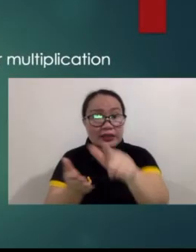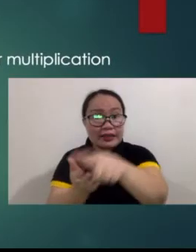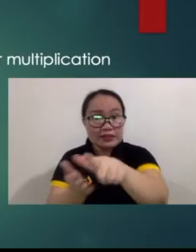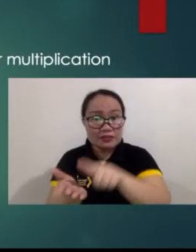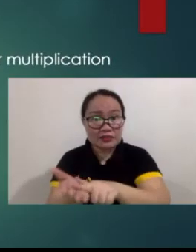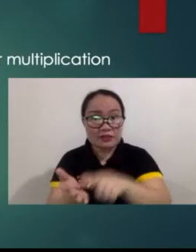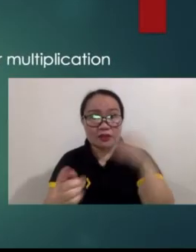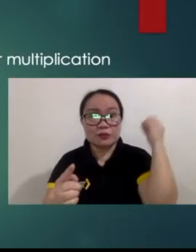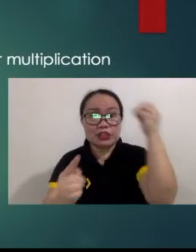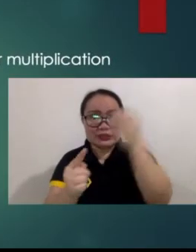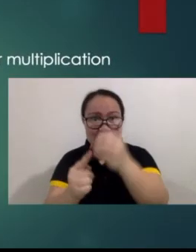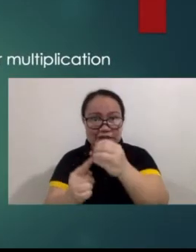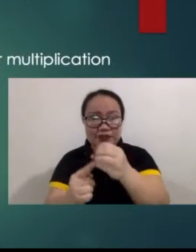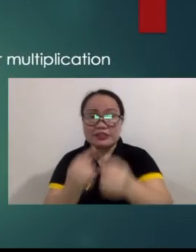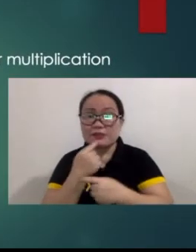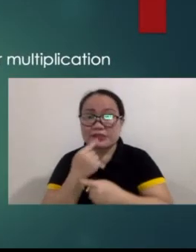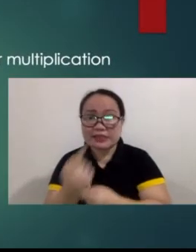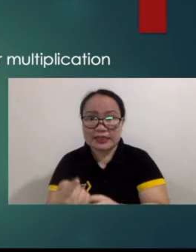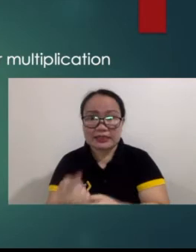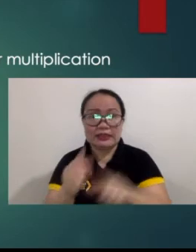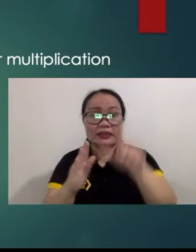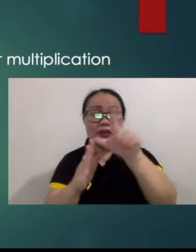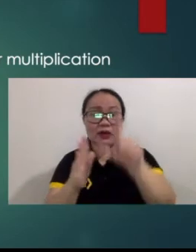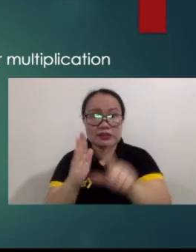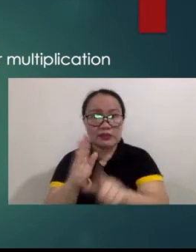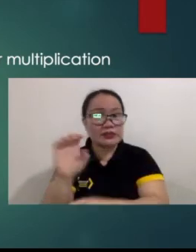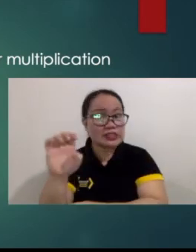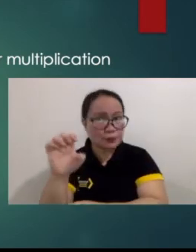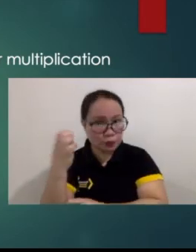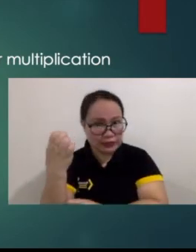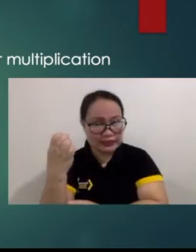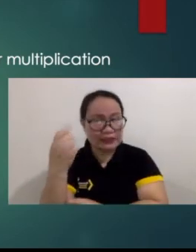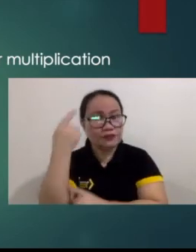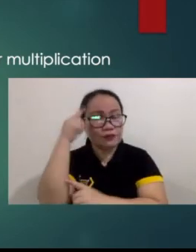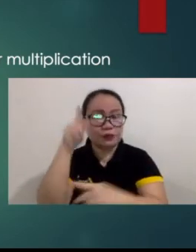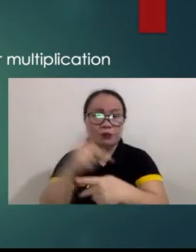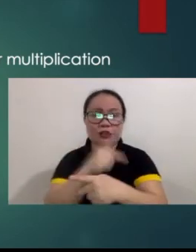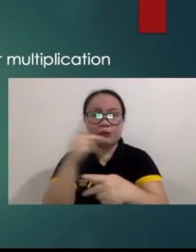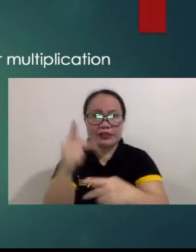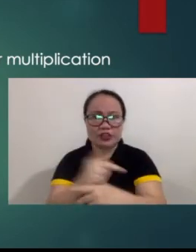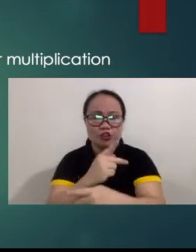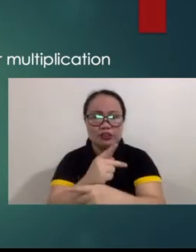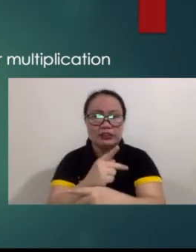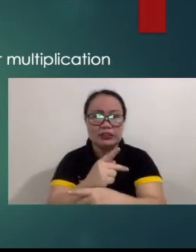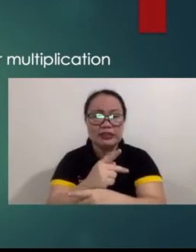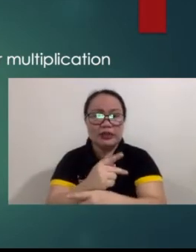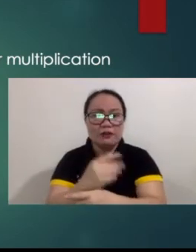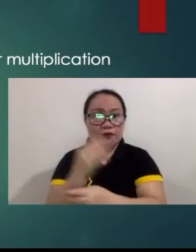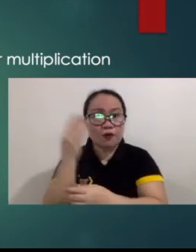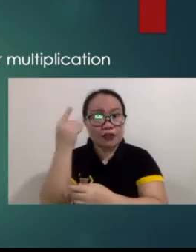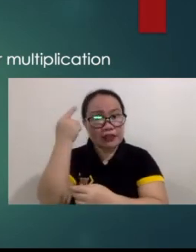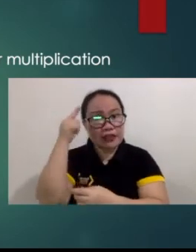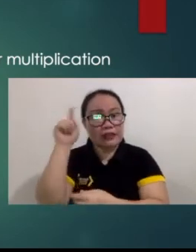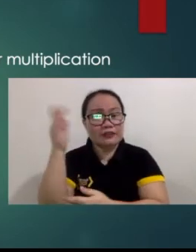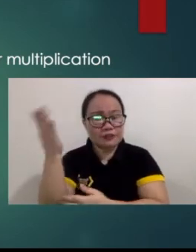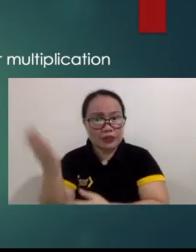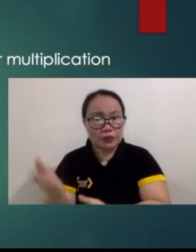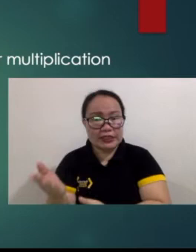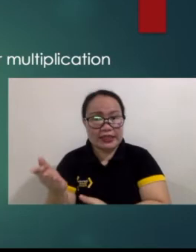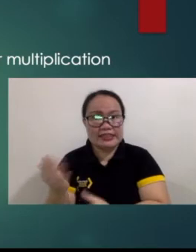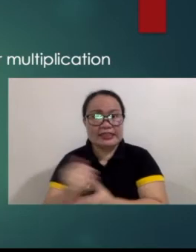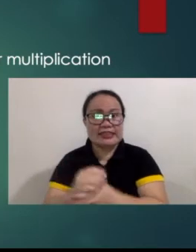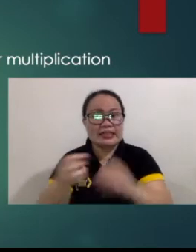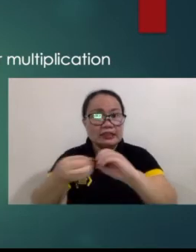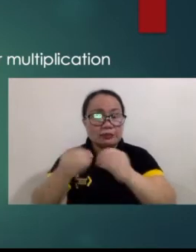Our lesson objective is to state the laws of exponent for multiplication for the